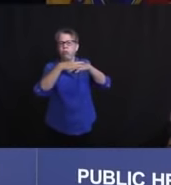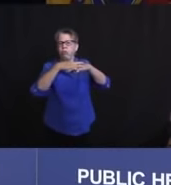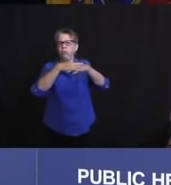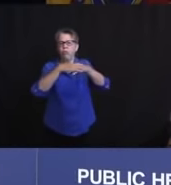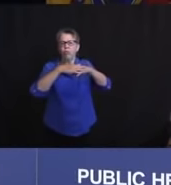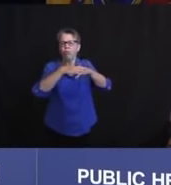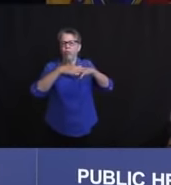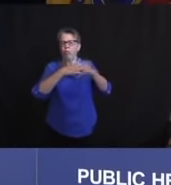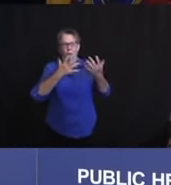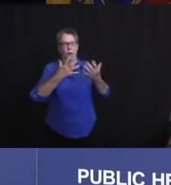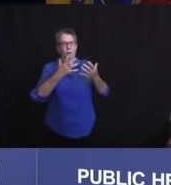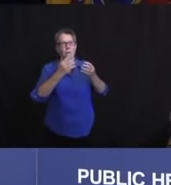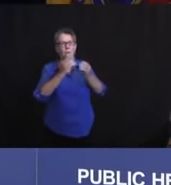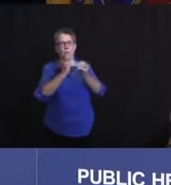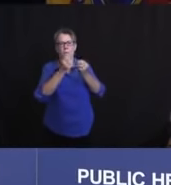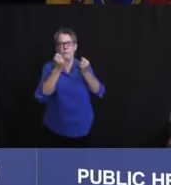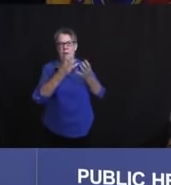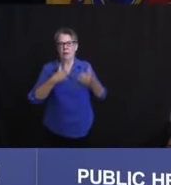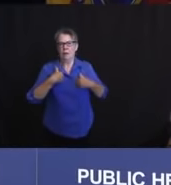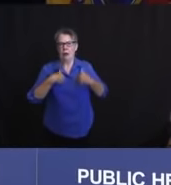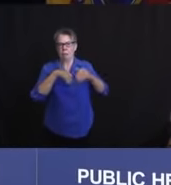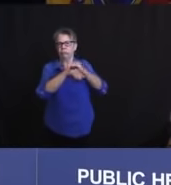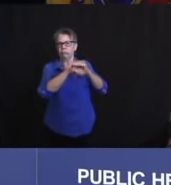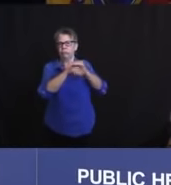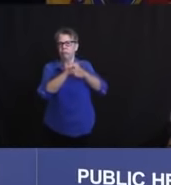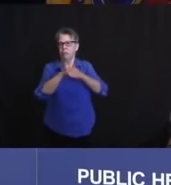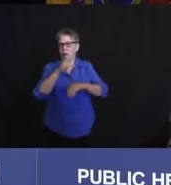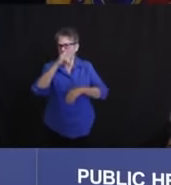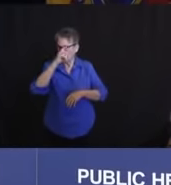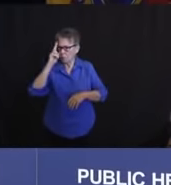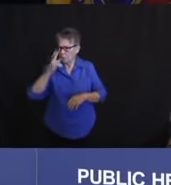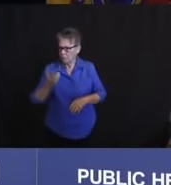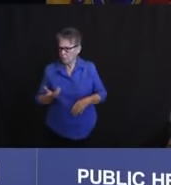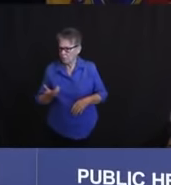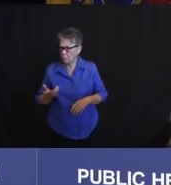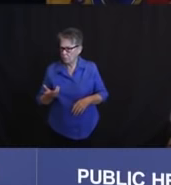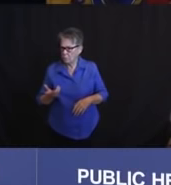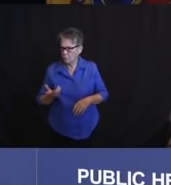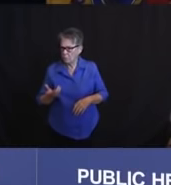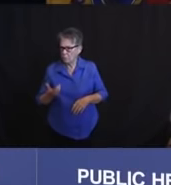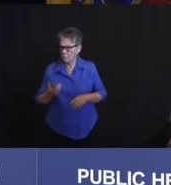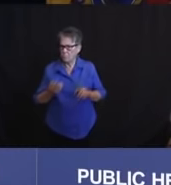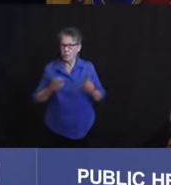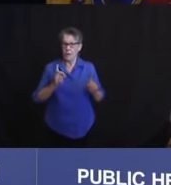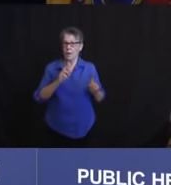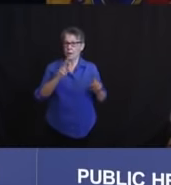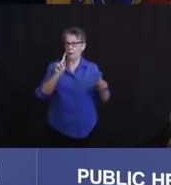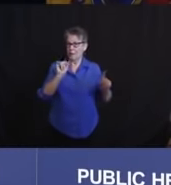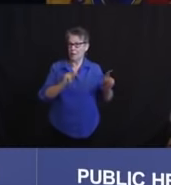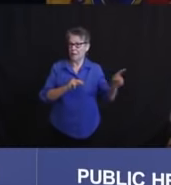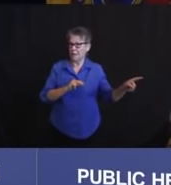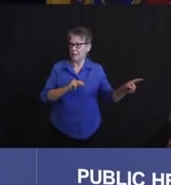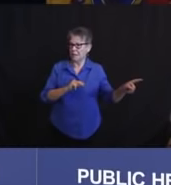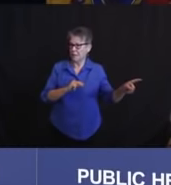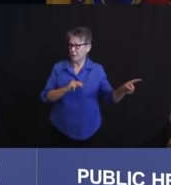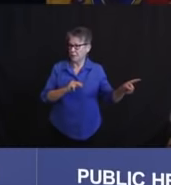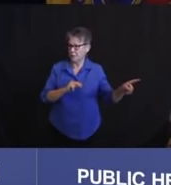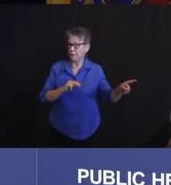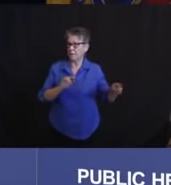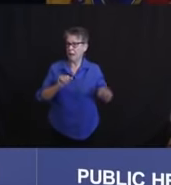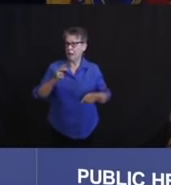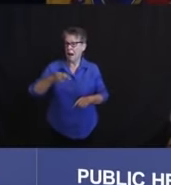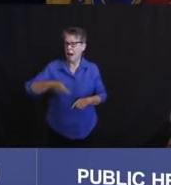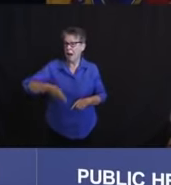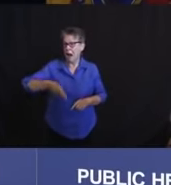still relates to underlying medical conditions. And with every decade of age over 65, there's a much higher risk of